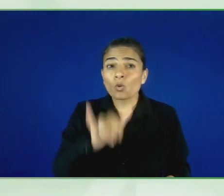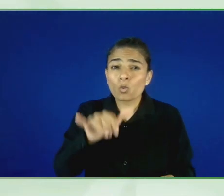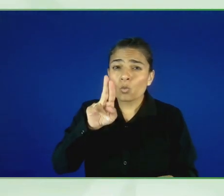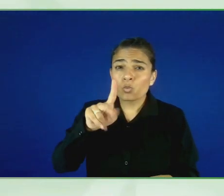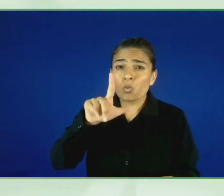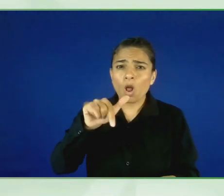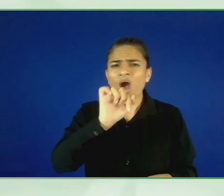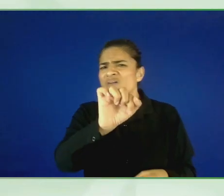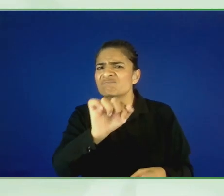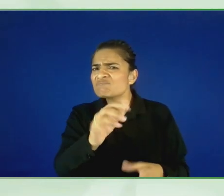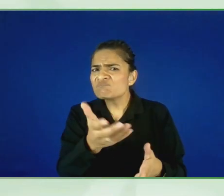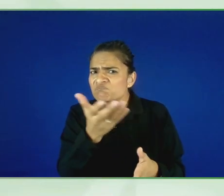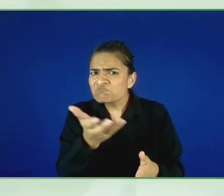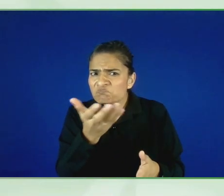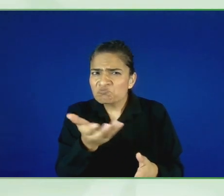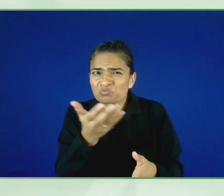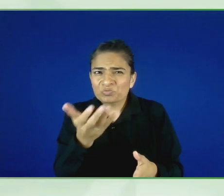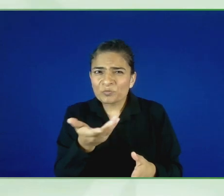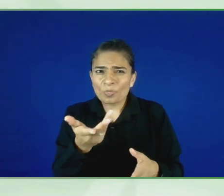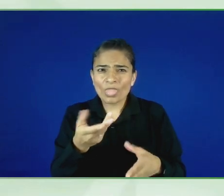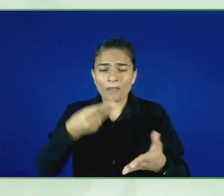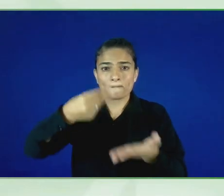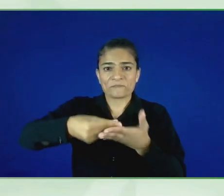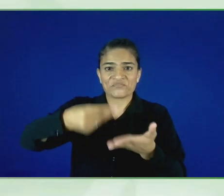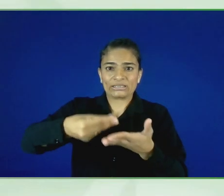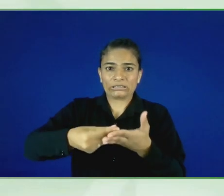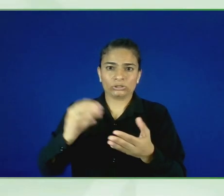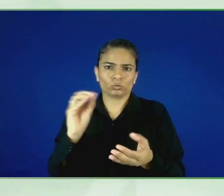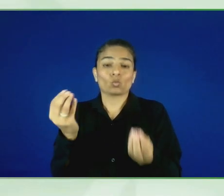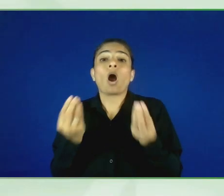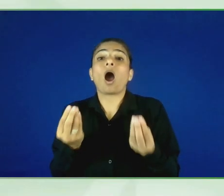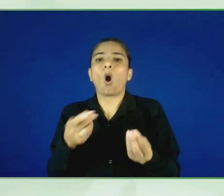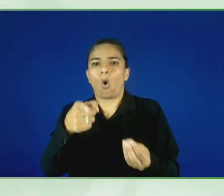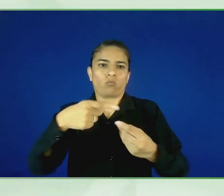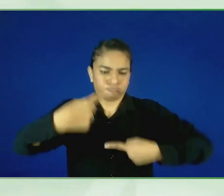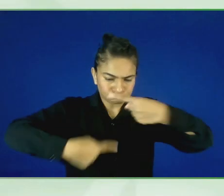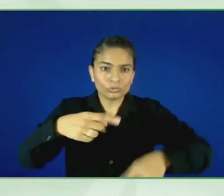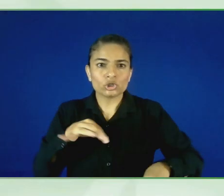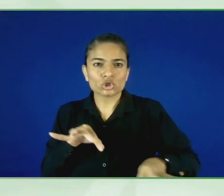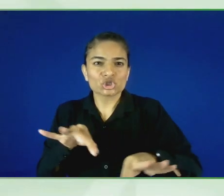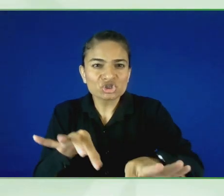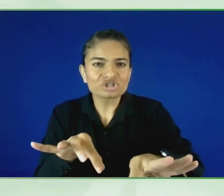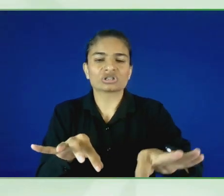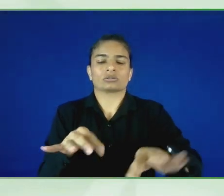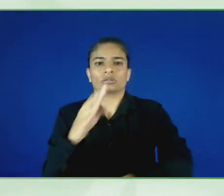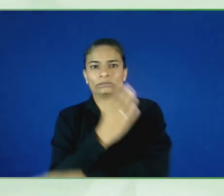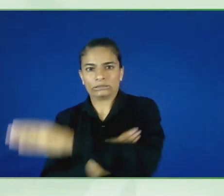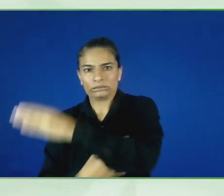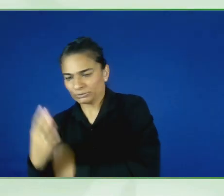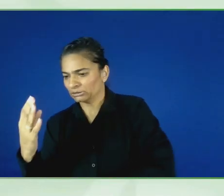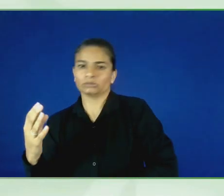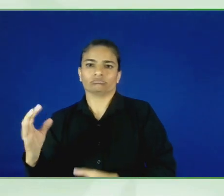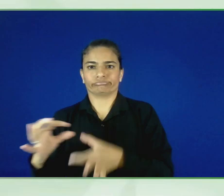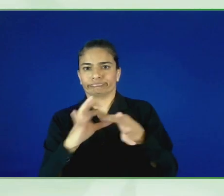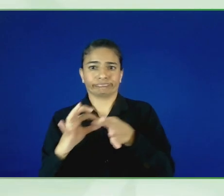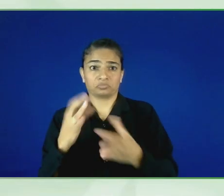be more disability confident? Absolutely. For those who do not know, Sanofi is a global healthcare and pharmaceutical company. We are